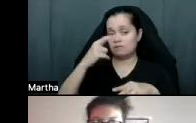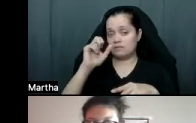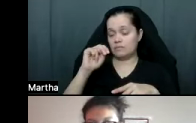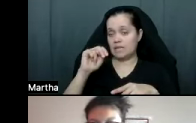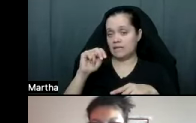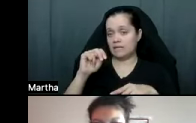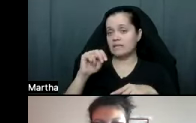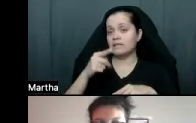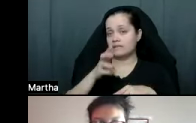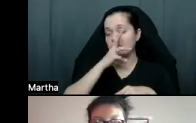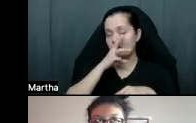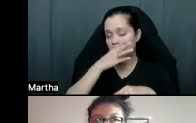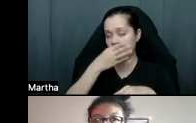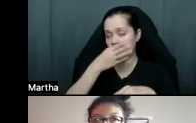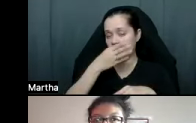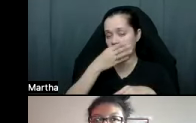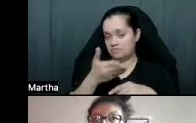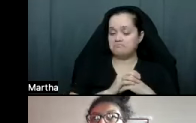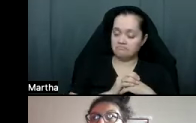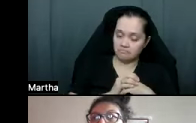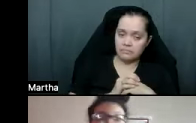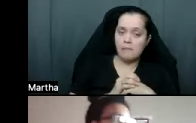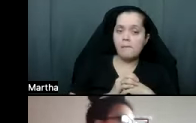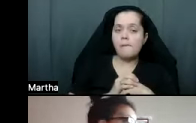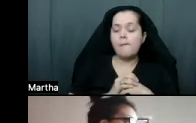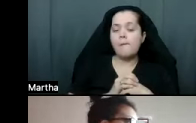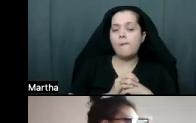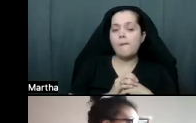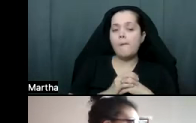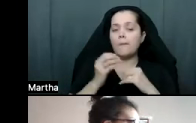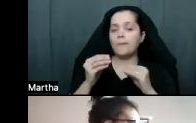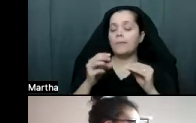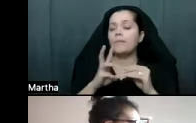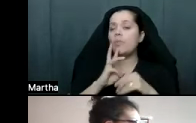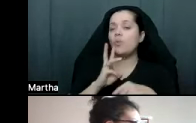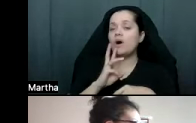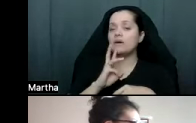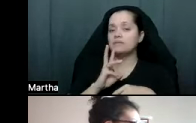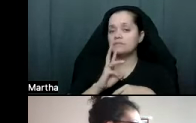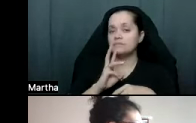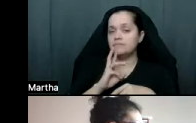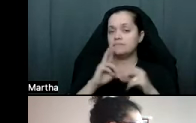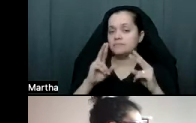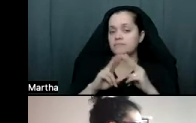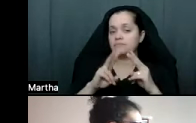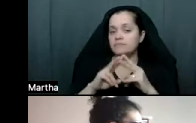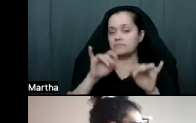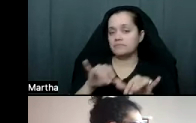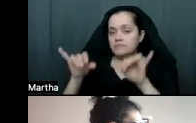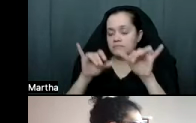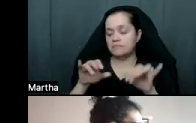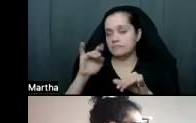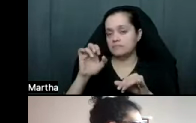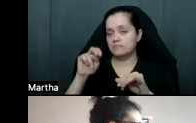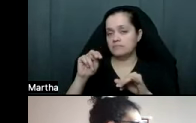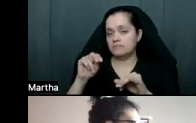is water. All right, so water, very, very common in Minnesota, land of